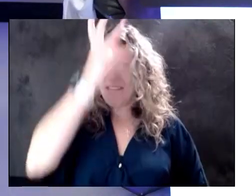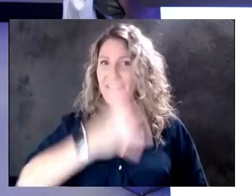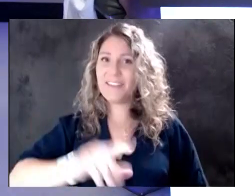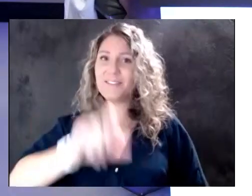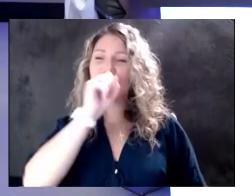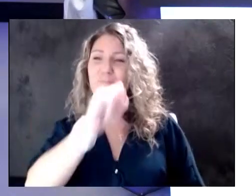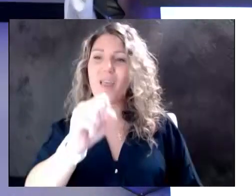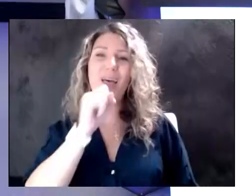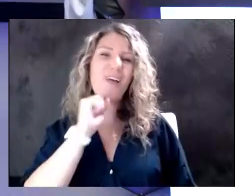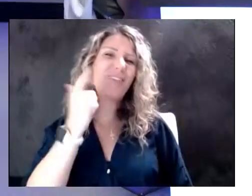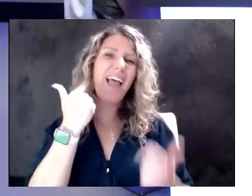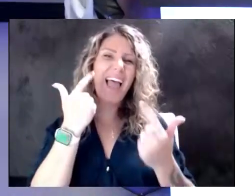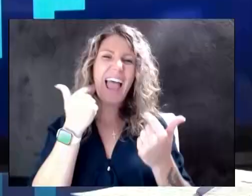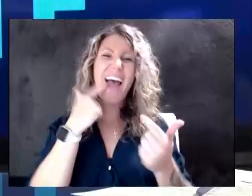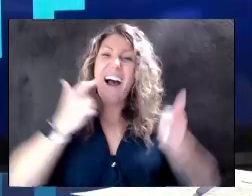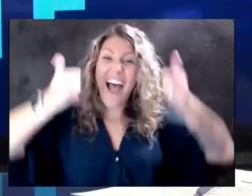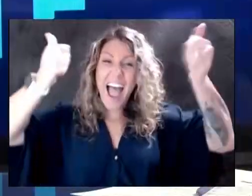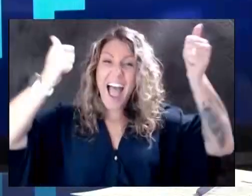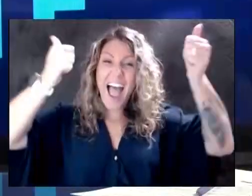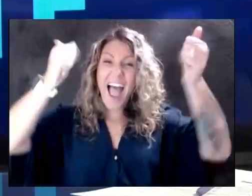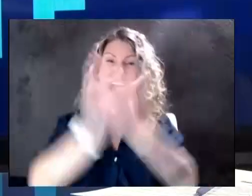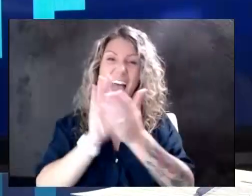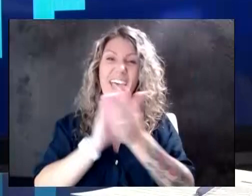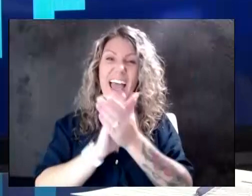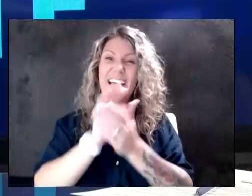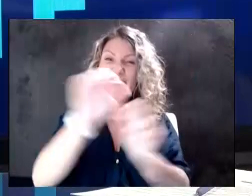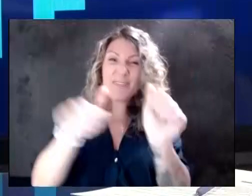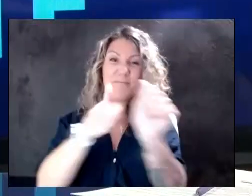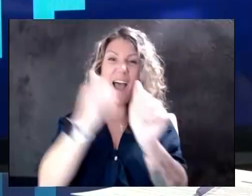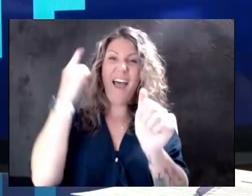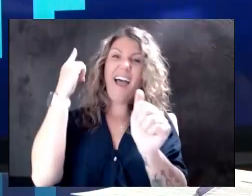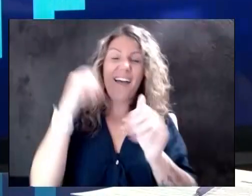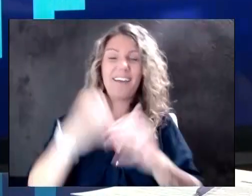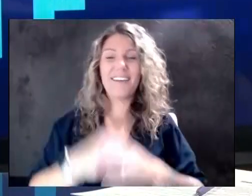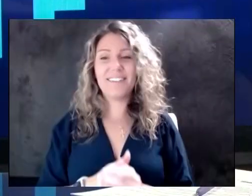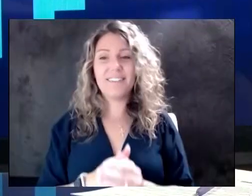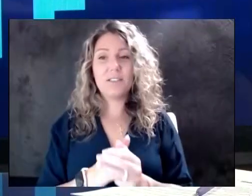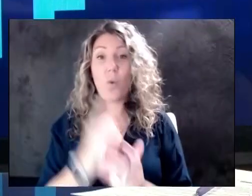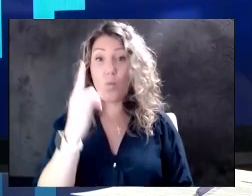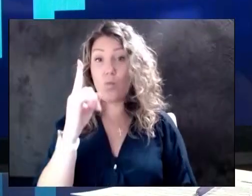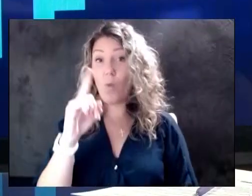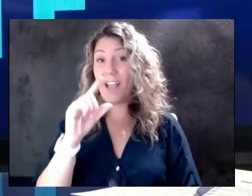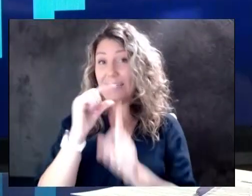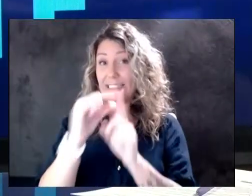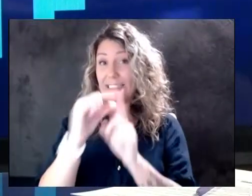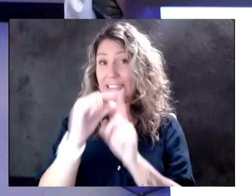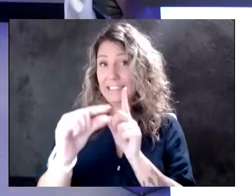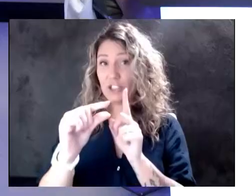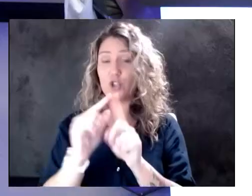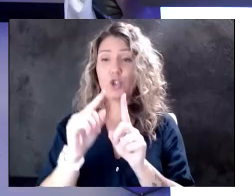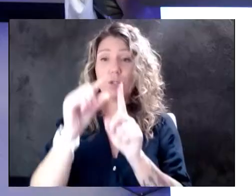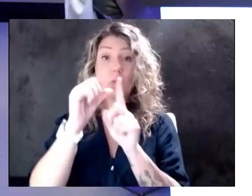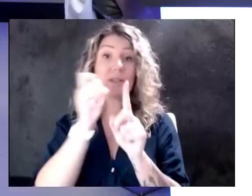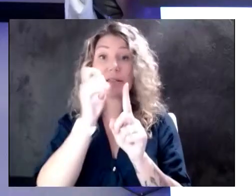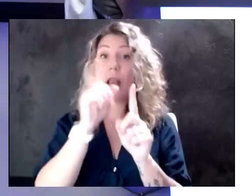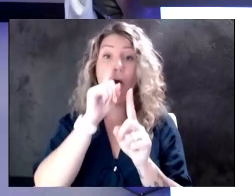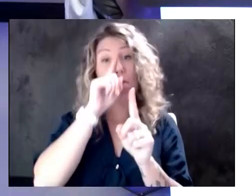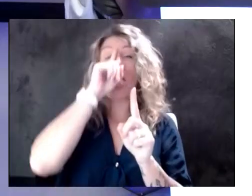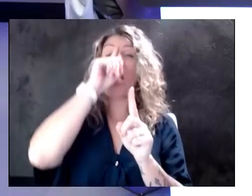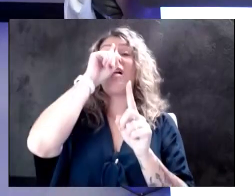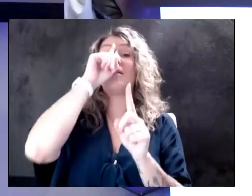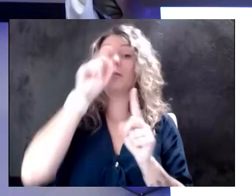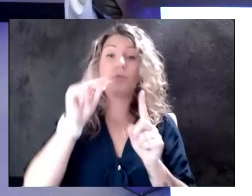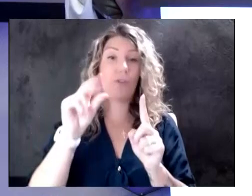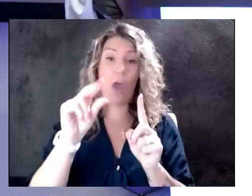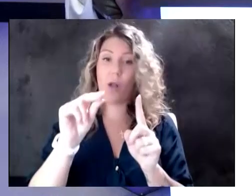big thumbs up and cheers from the guys in the back. we're Okay. just gonna go about an inch in, right? So you don't. This isn't like all the way in the back. So you're Oh, just kind of okay. doing